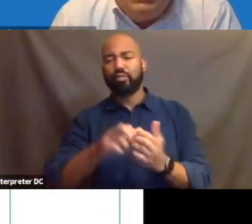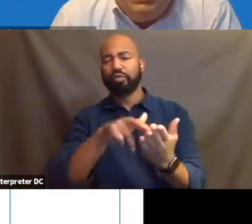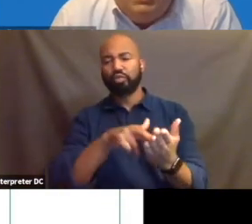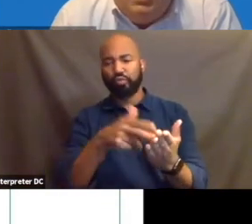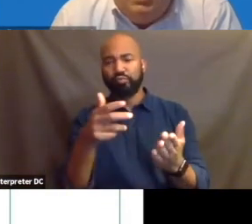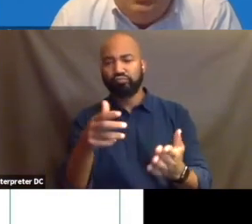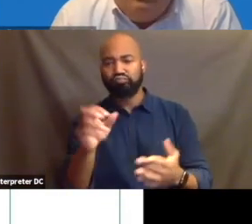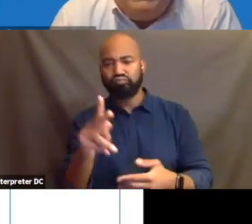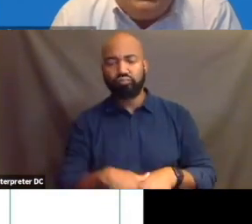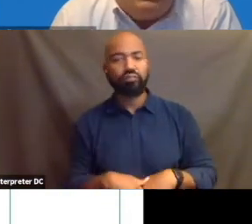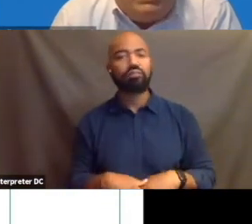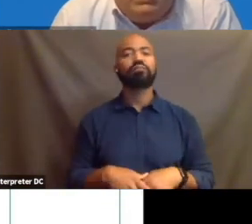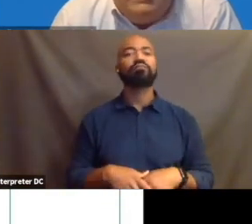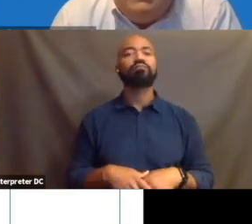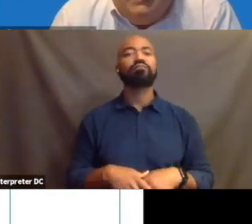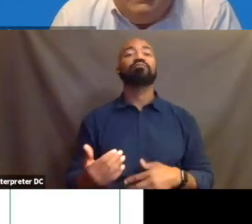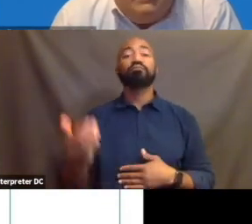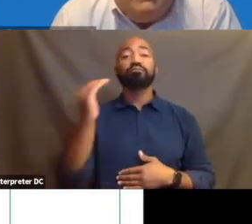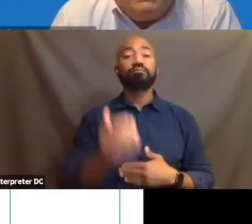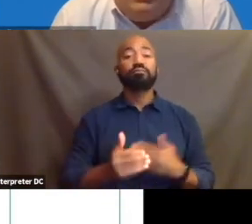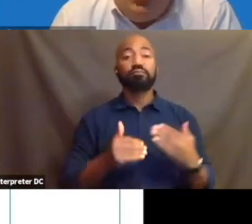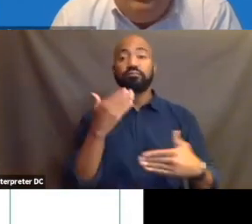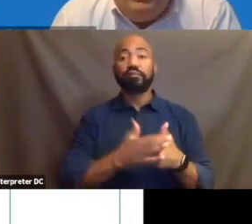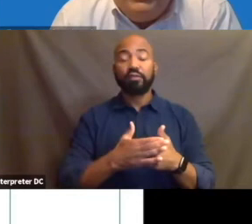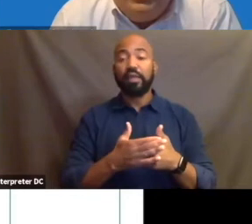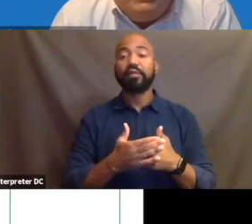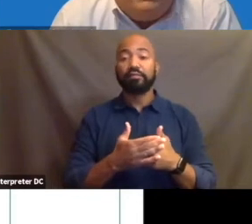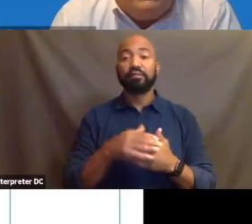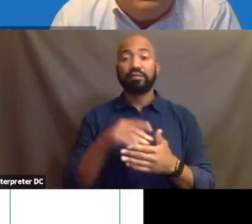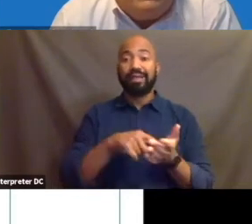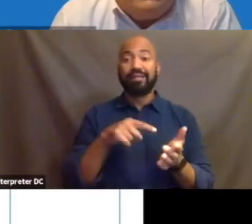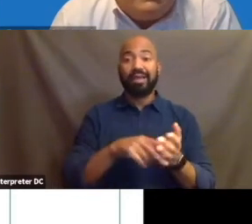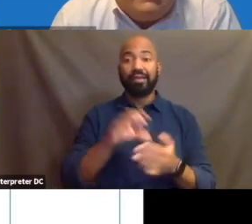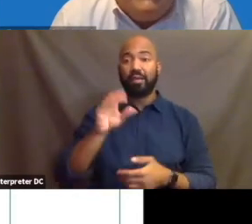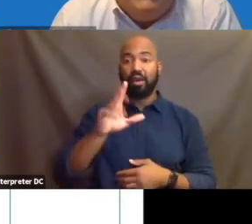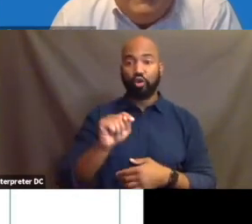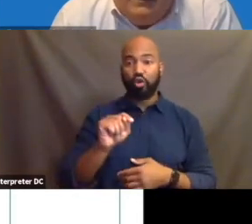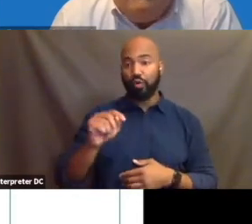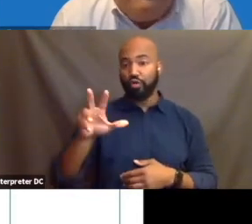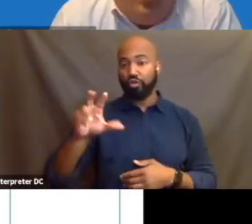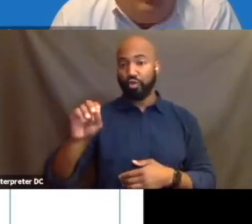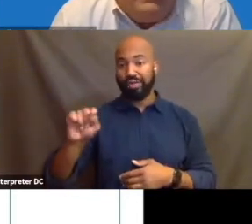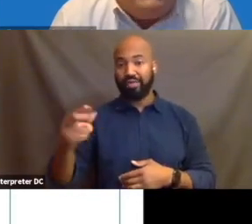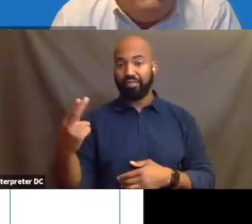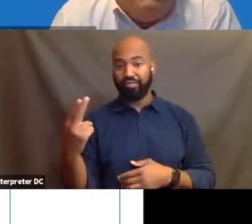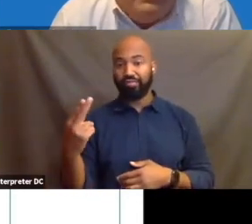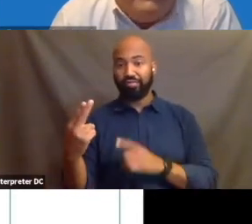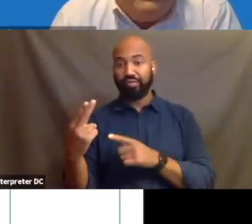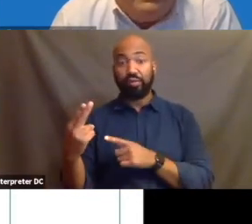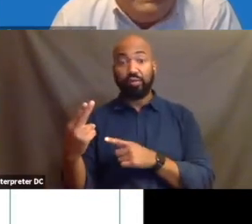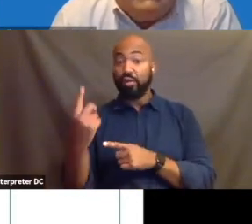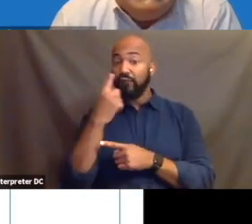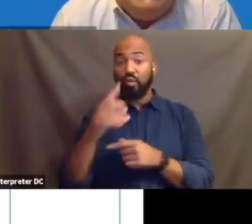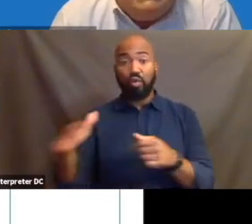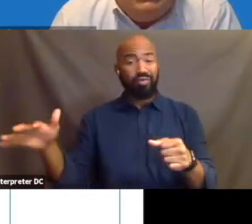next registration deadline then is October 30th, as you can see. For the whole rest of the month,